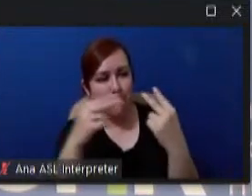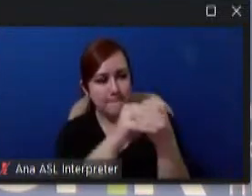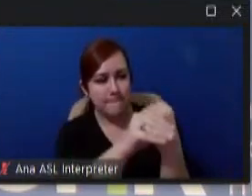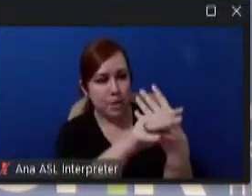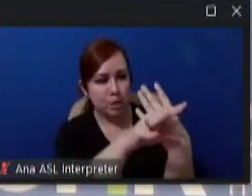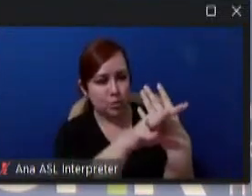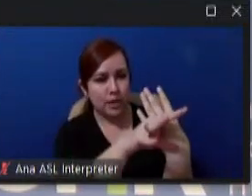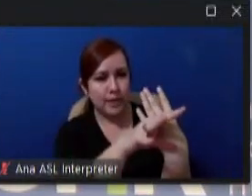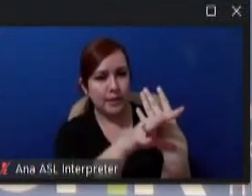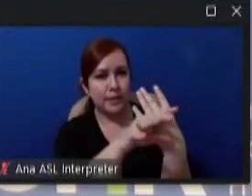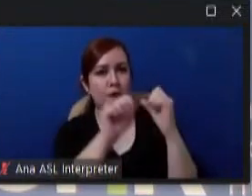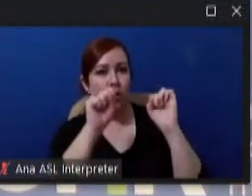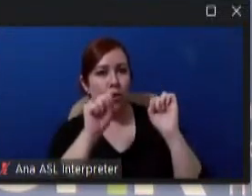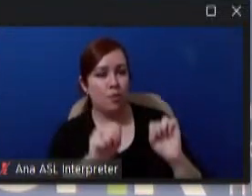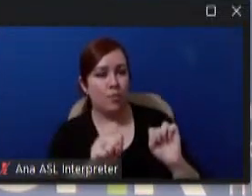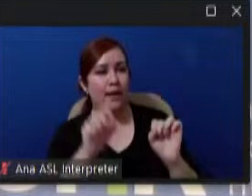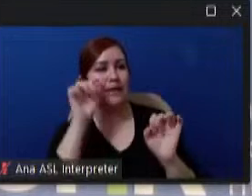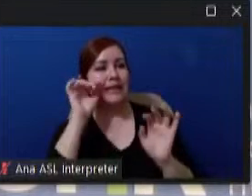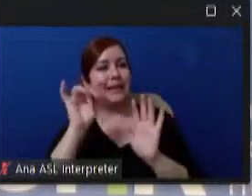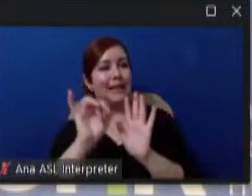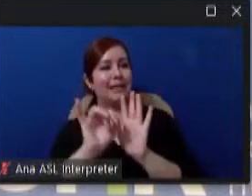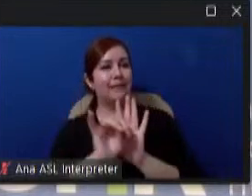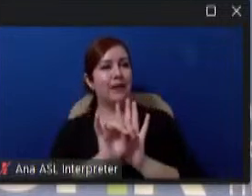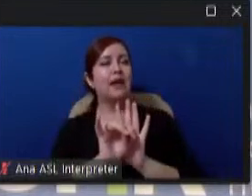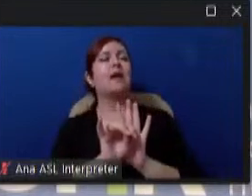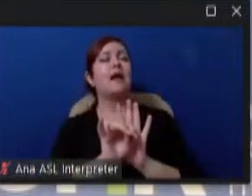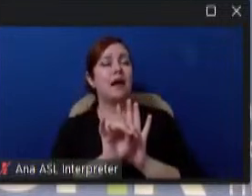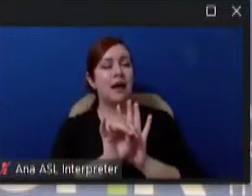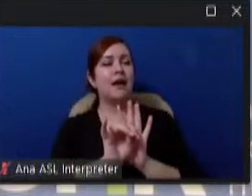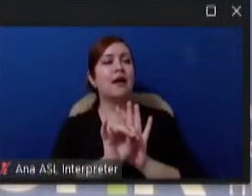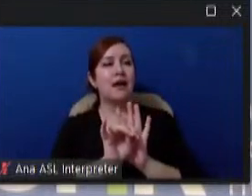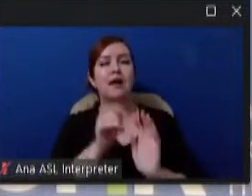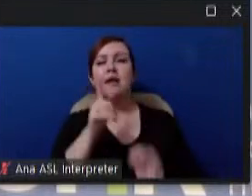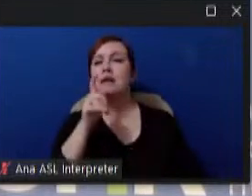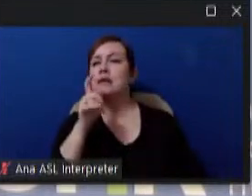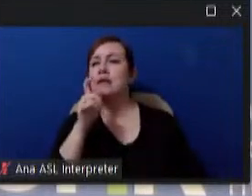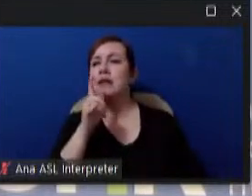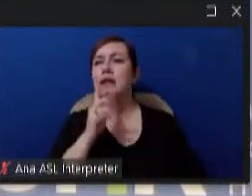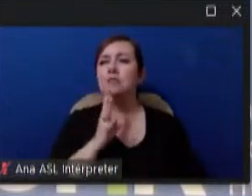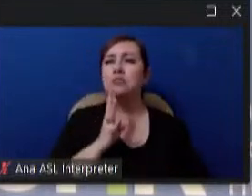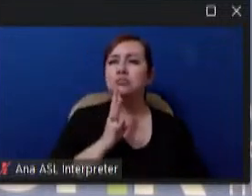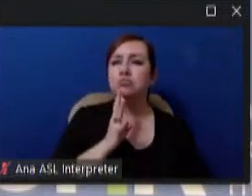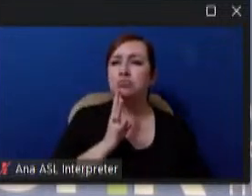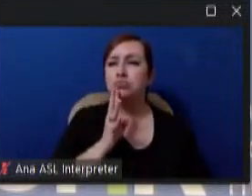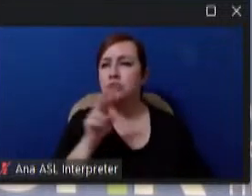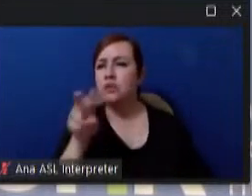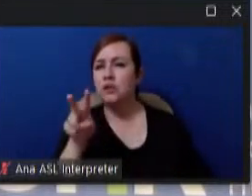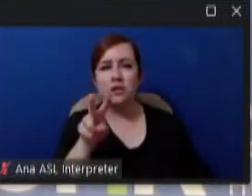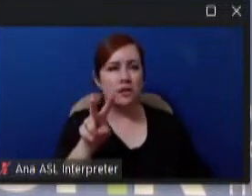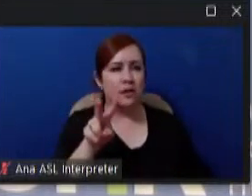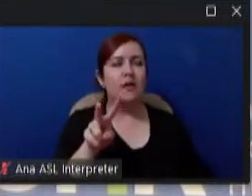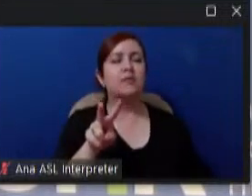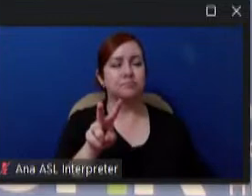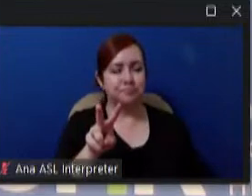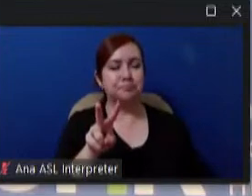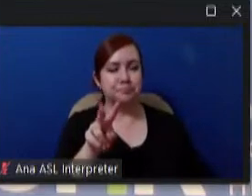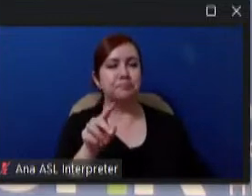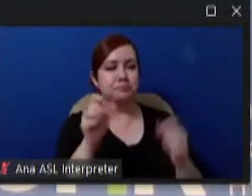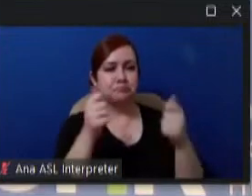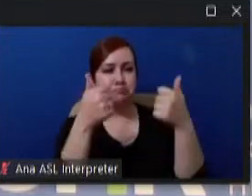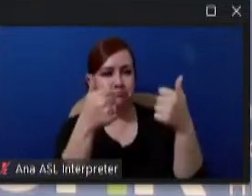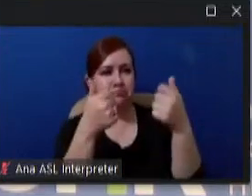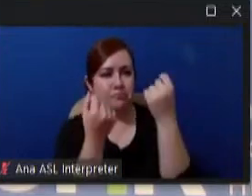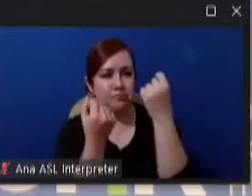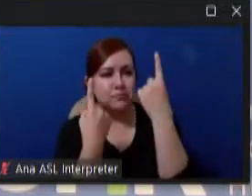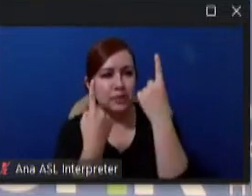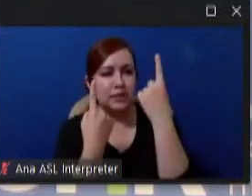be able to see this virtually and understand who it is